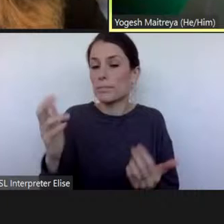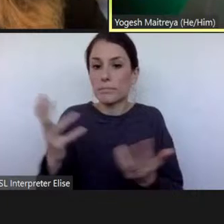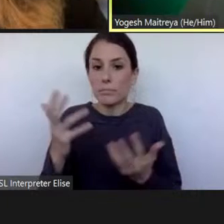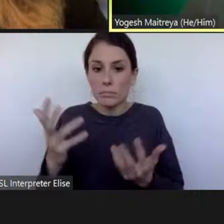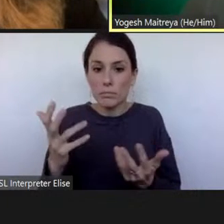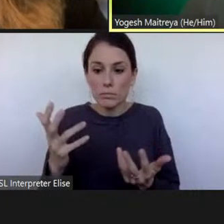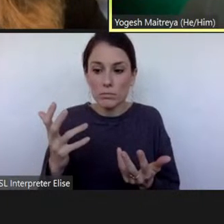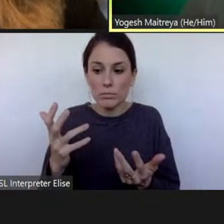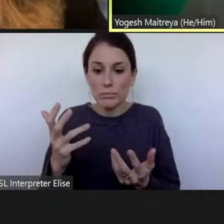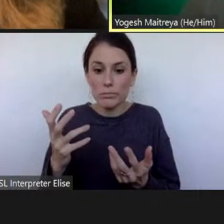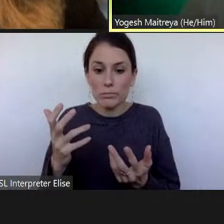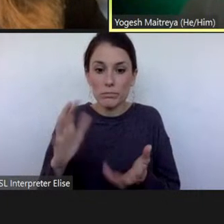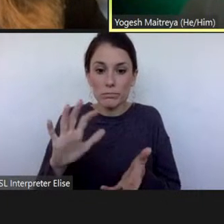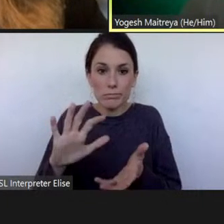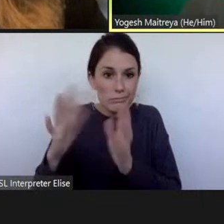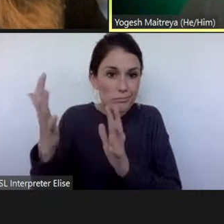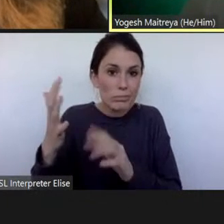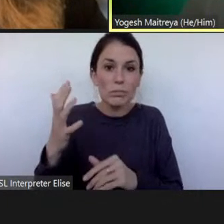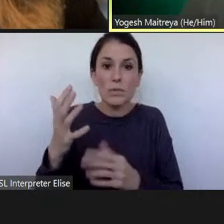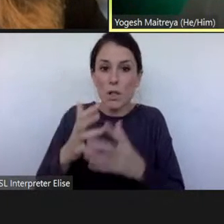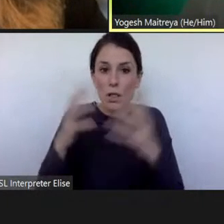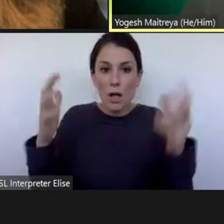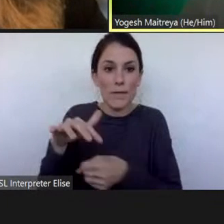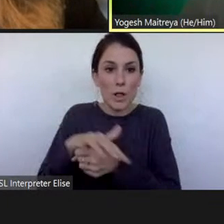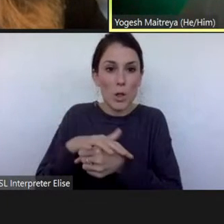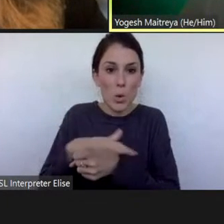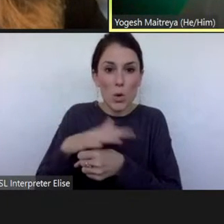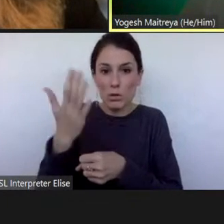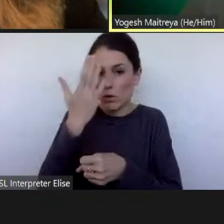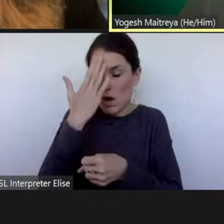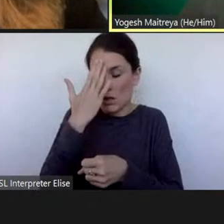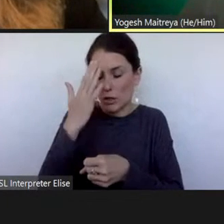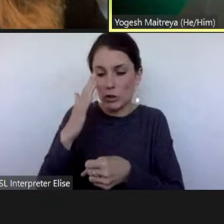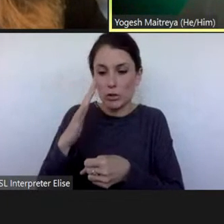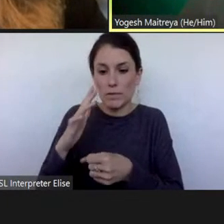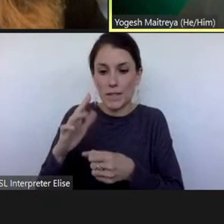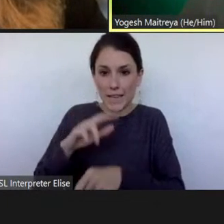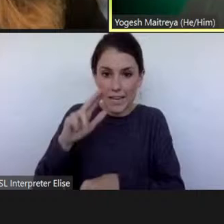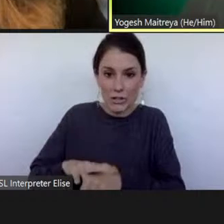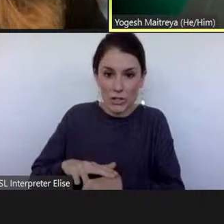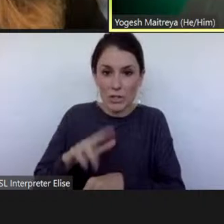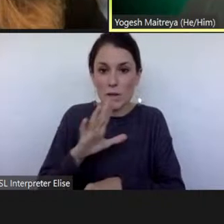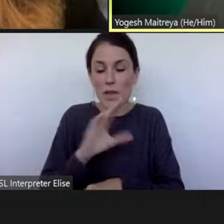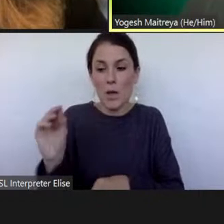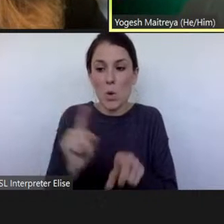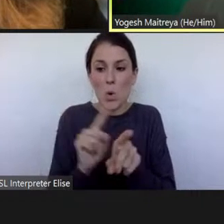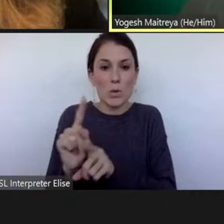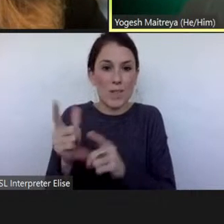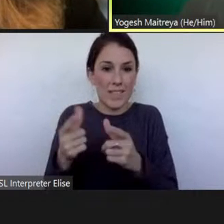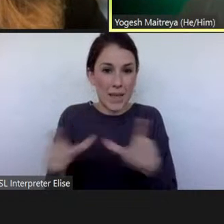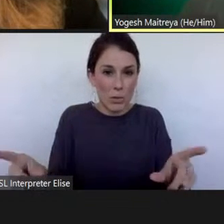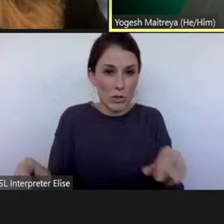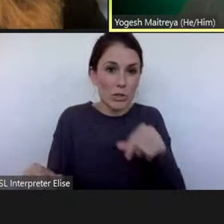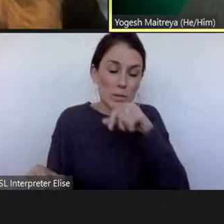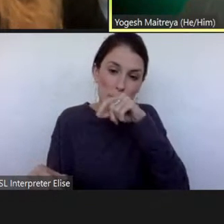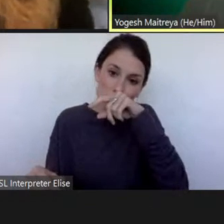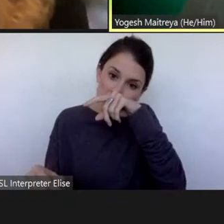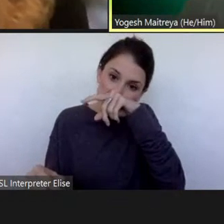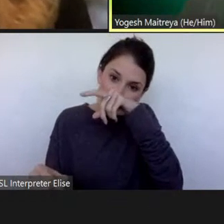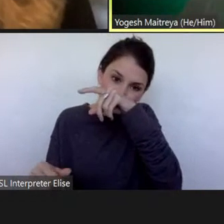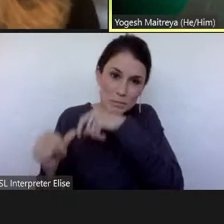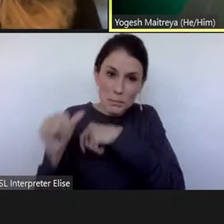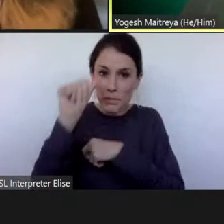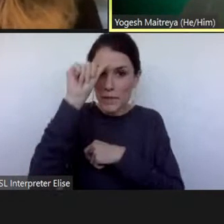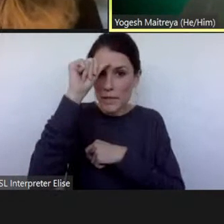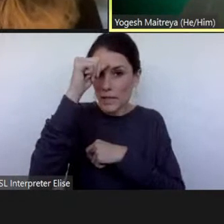distorting much of the local knowledge of those nations, the geographies, and also the languages. In